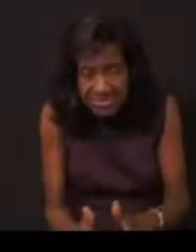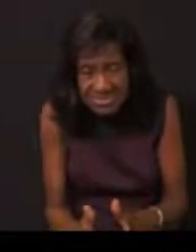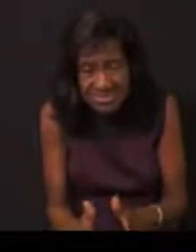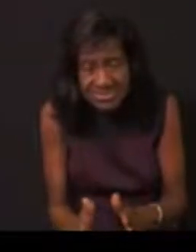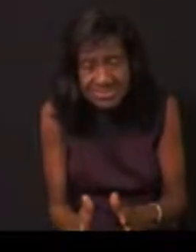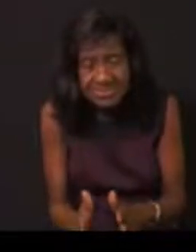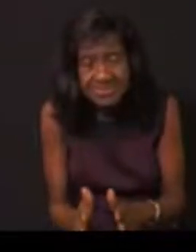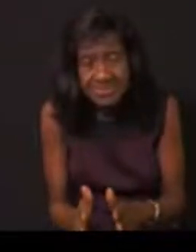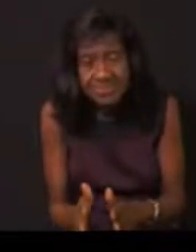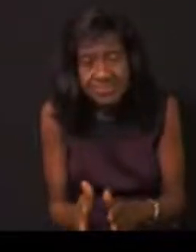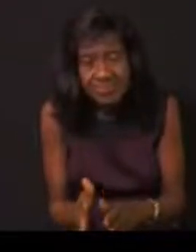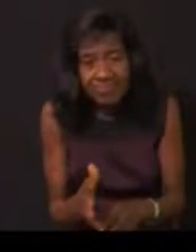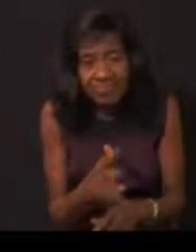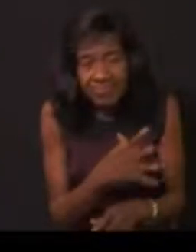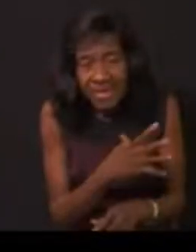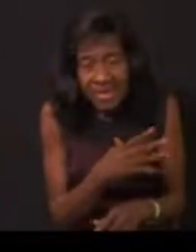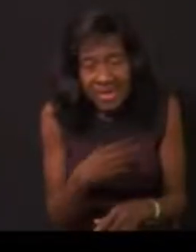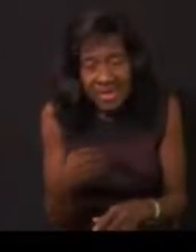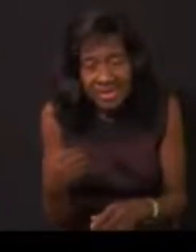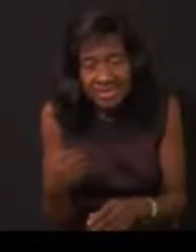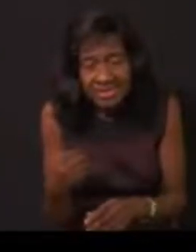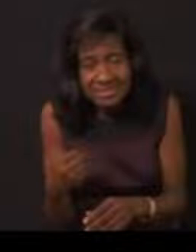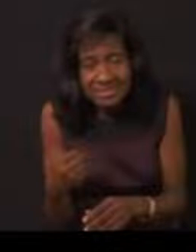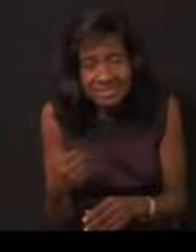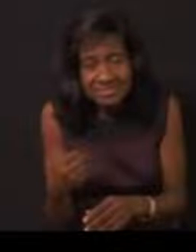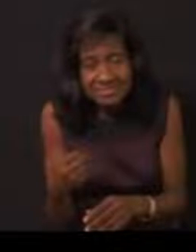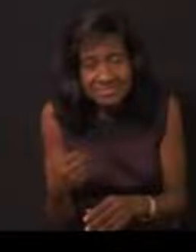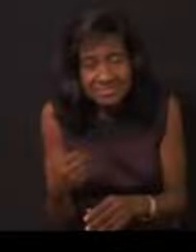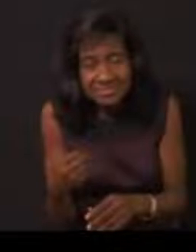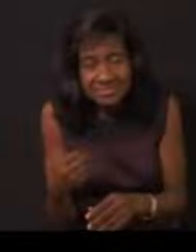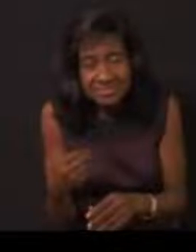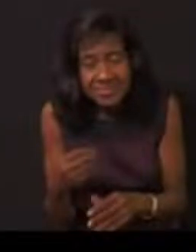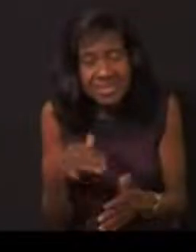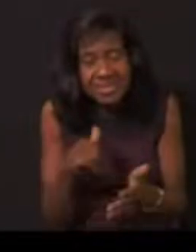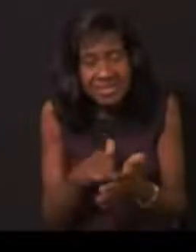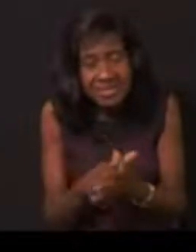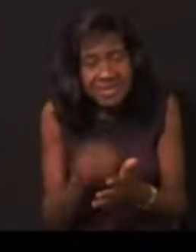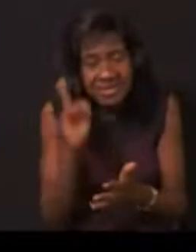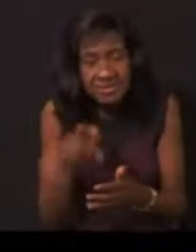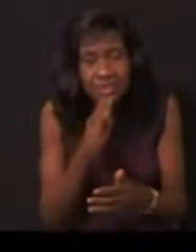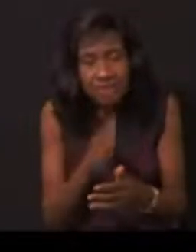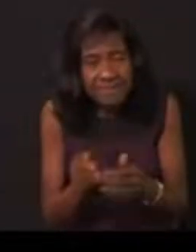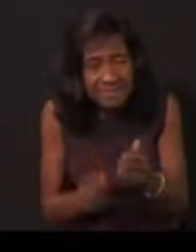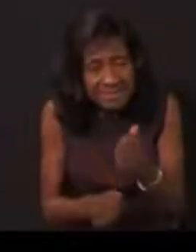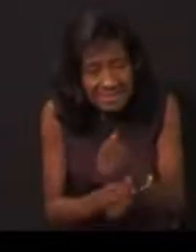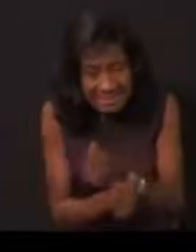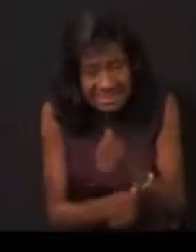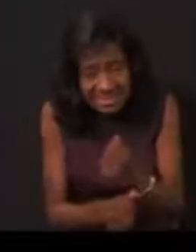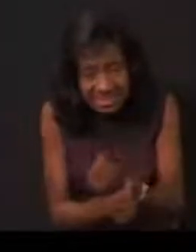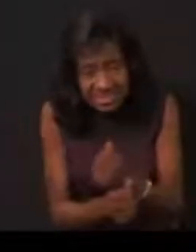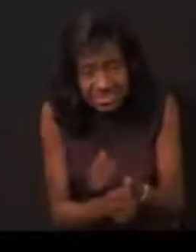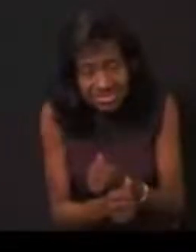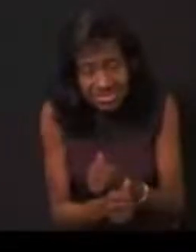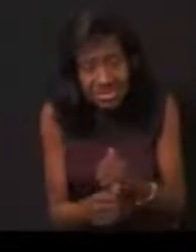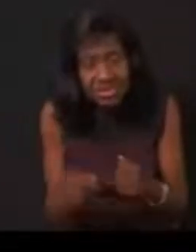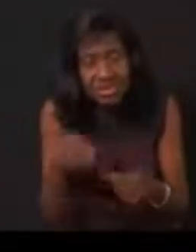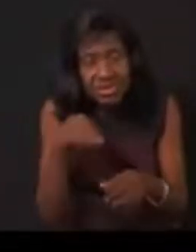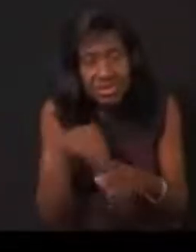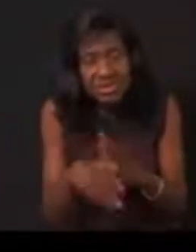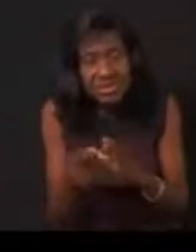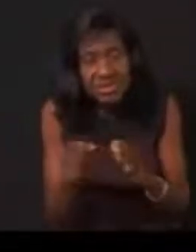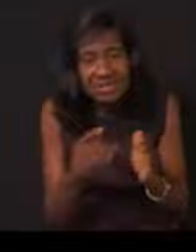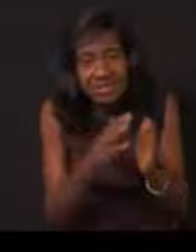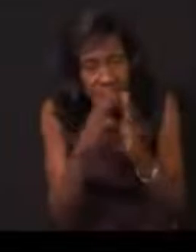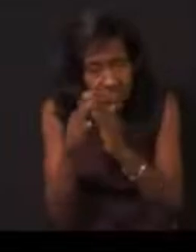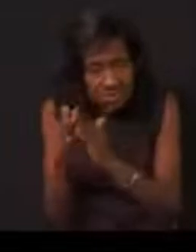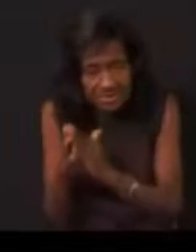that poses a threat or could be a positive risk to our society. Now, I